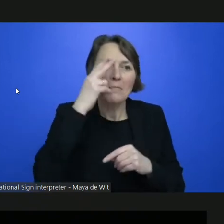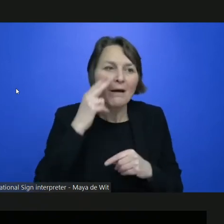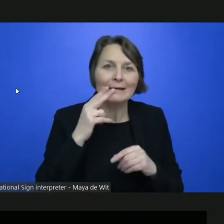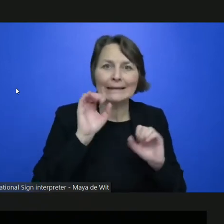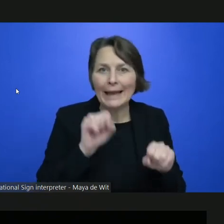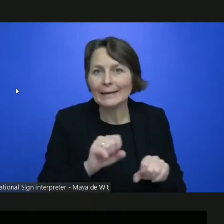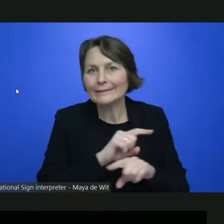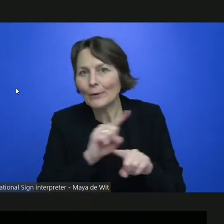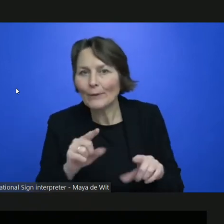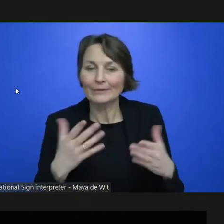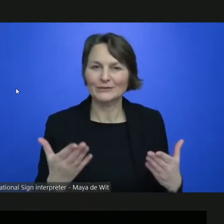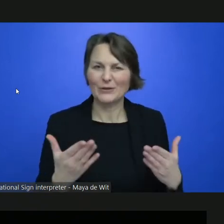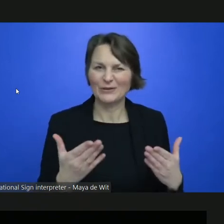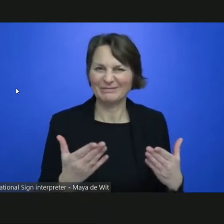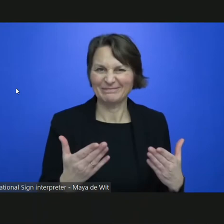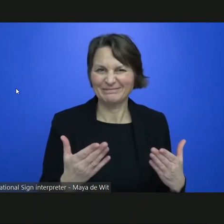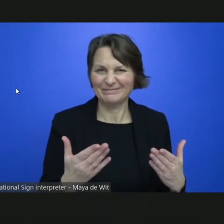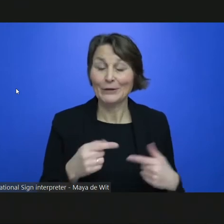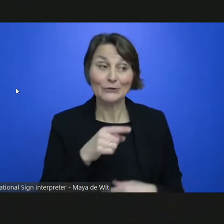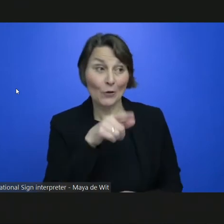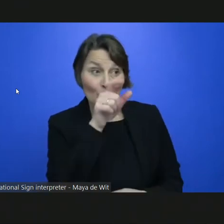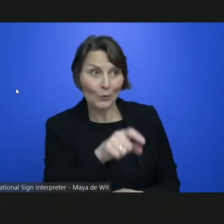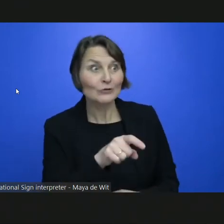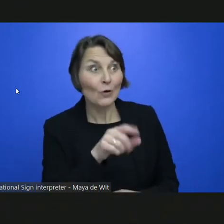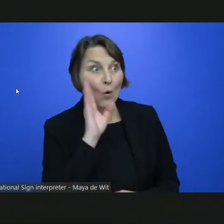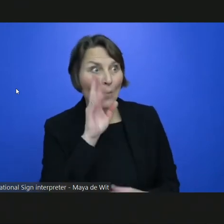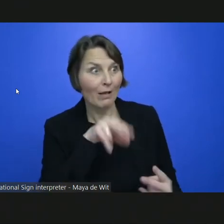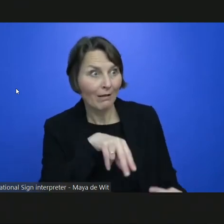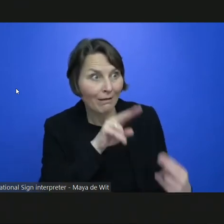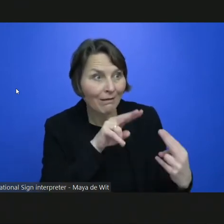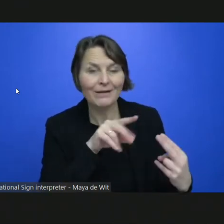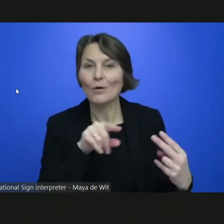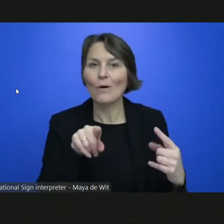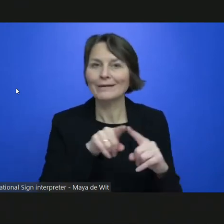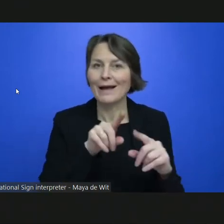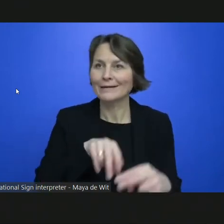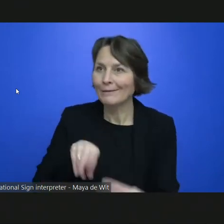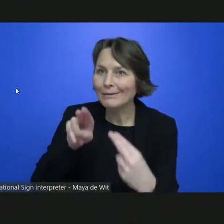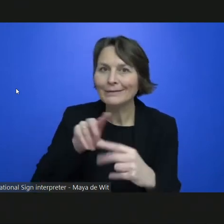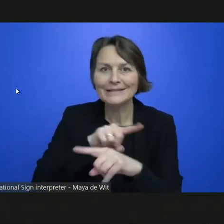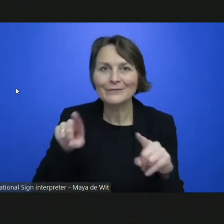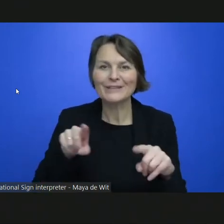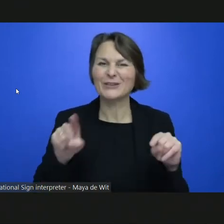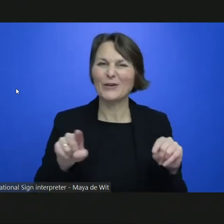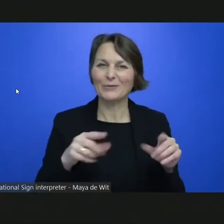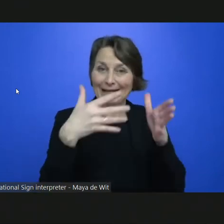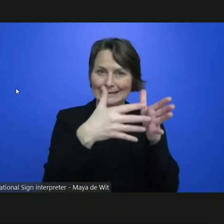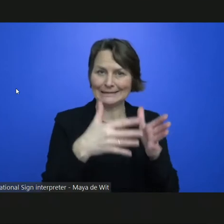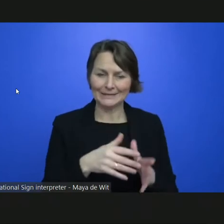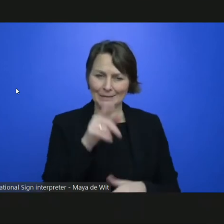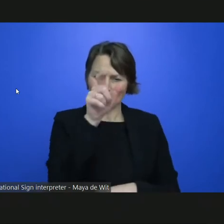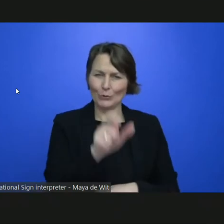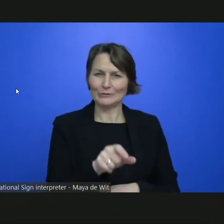not assume successful candidates will make eye contact in the standard way. The assessment takes into account that the employer